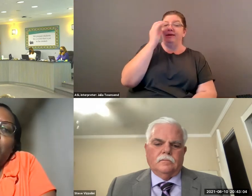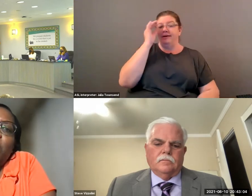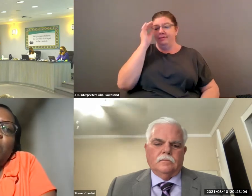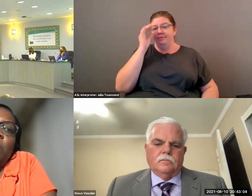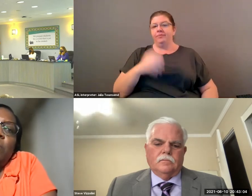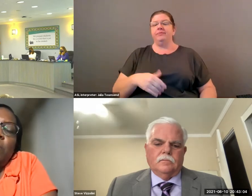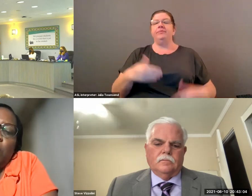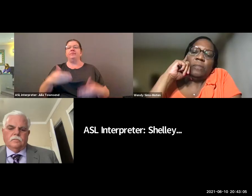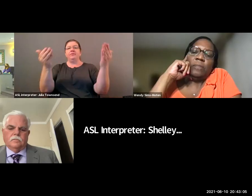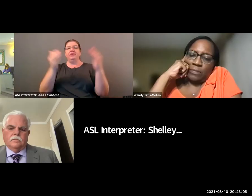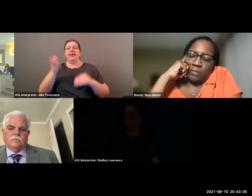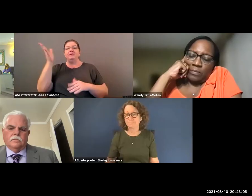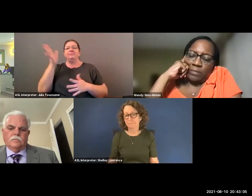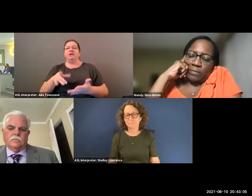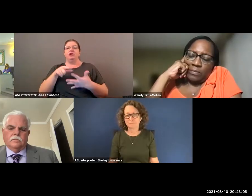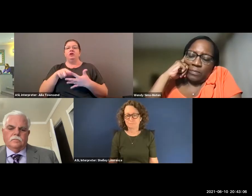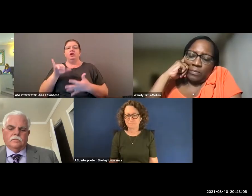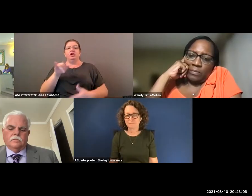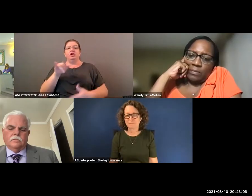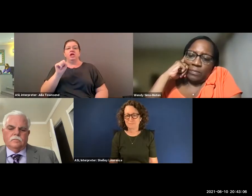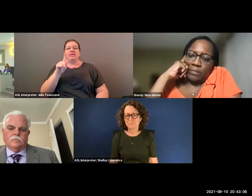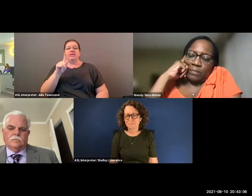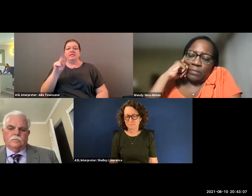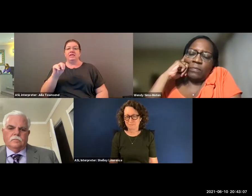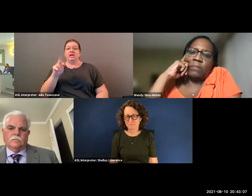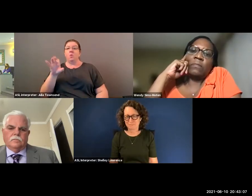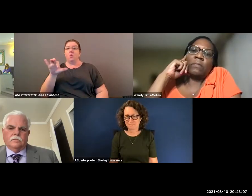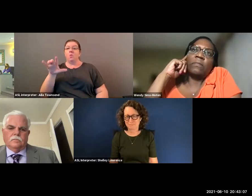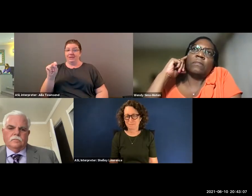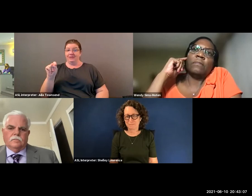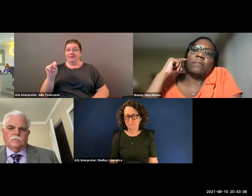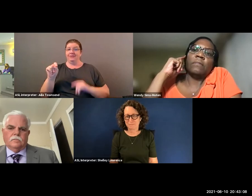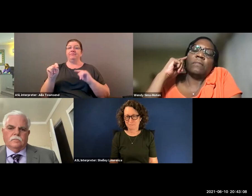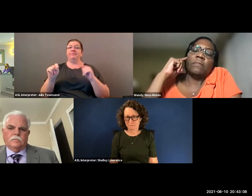Our next speaker is Justin West.